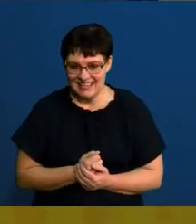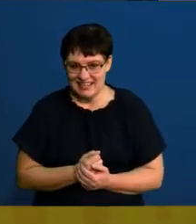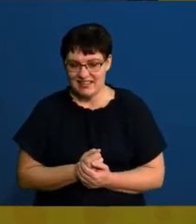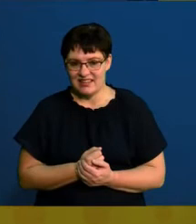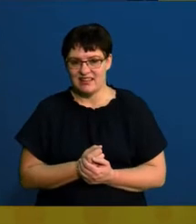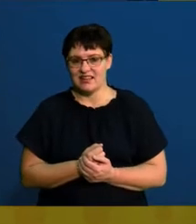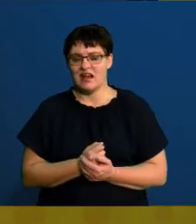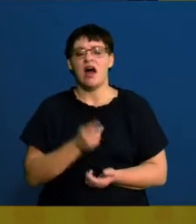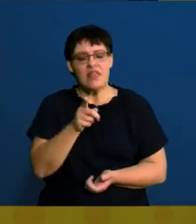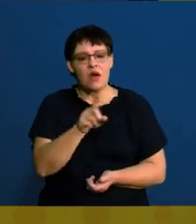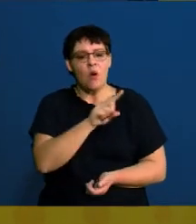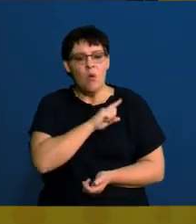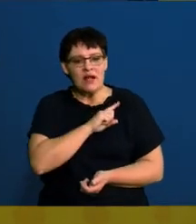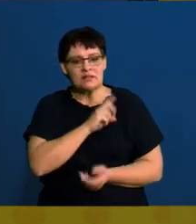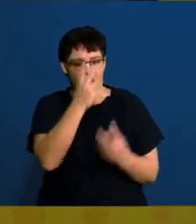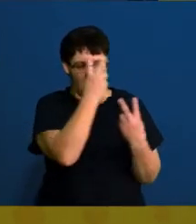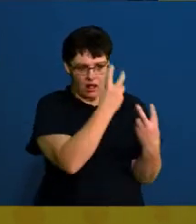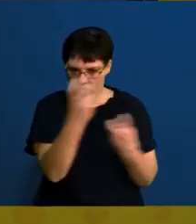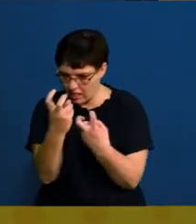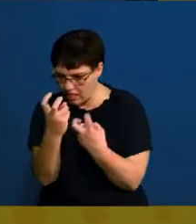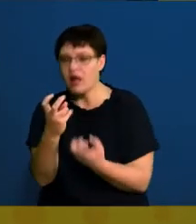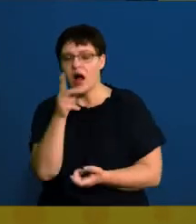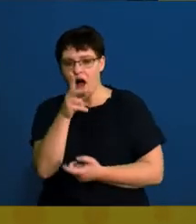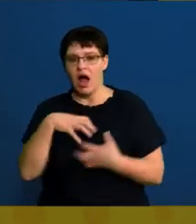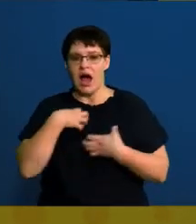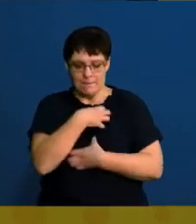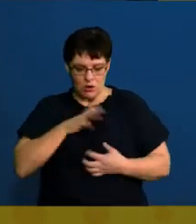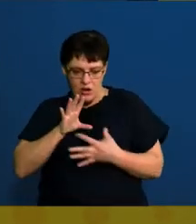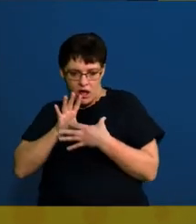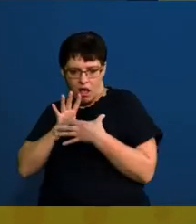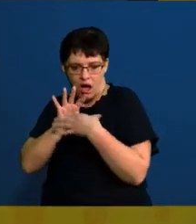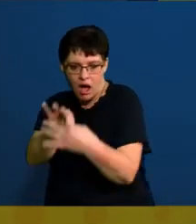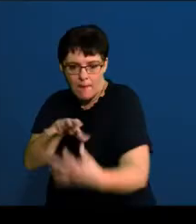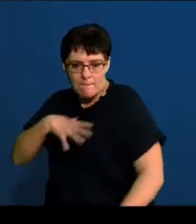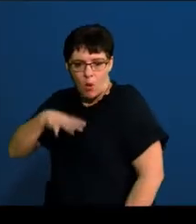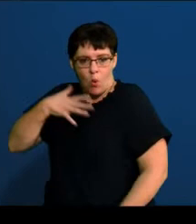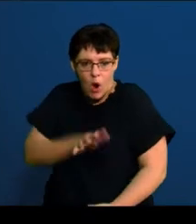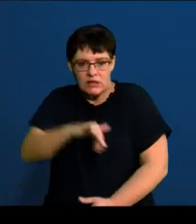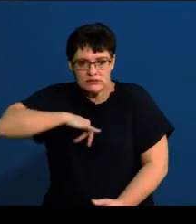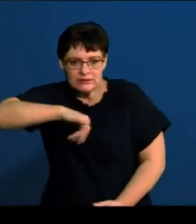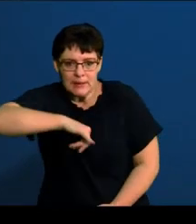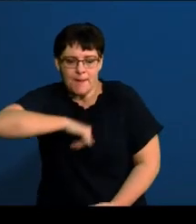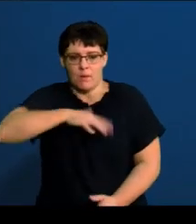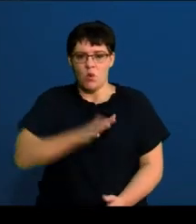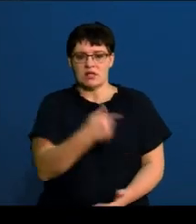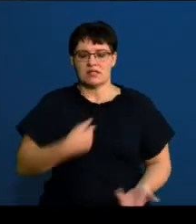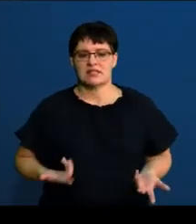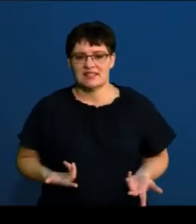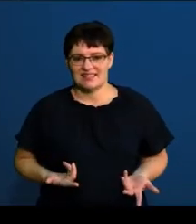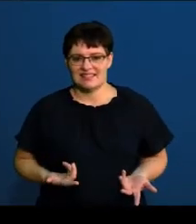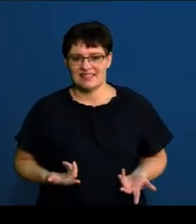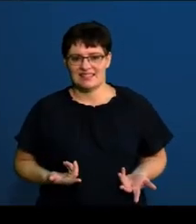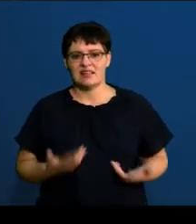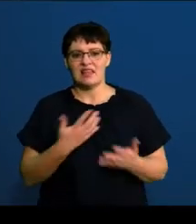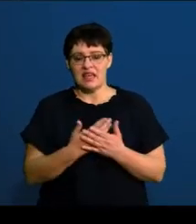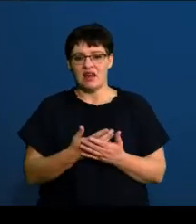us, that's what is the appeal, the emotional appeal to the target audience, right? And then take off